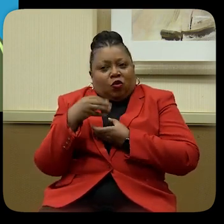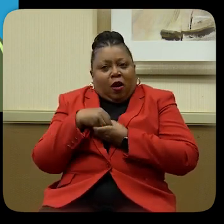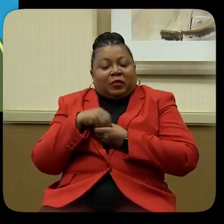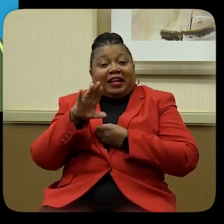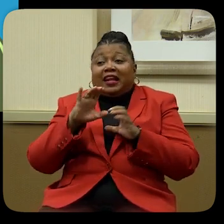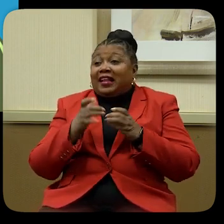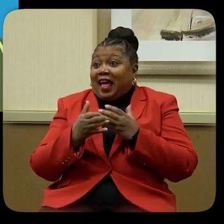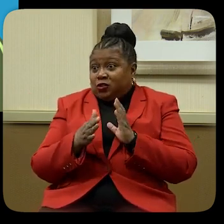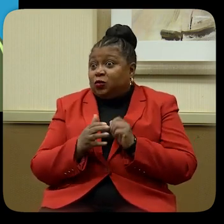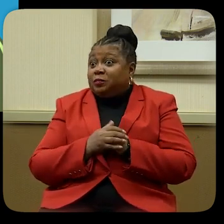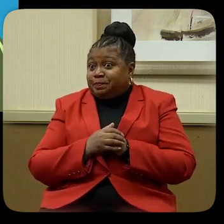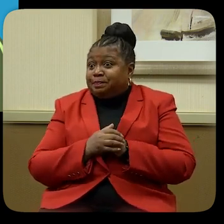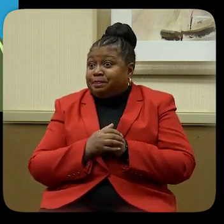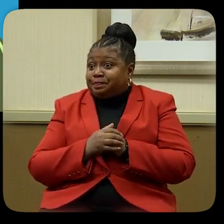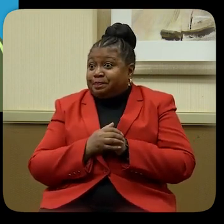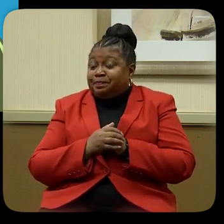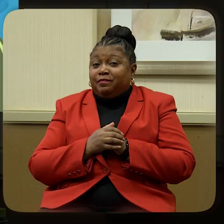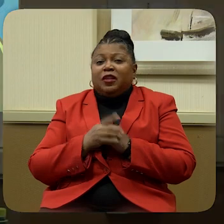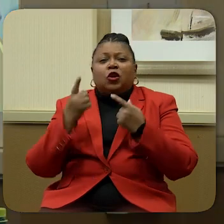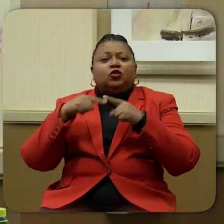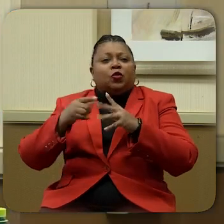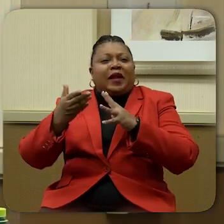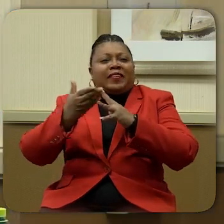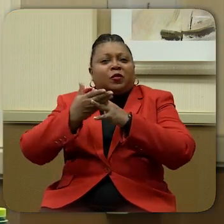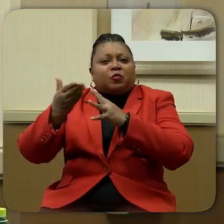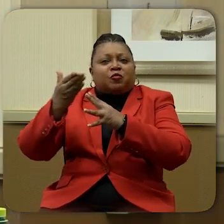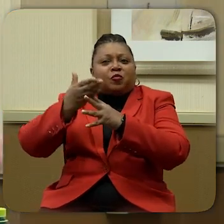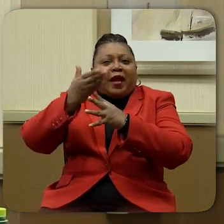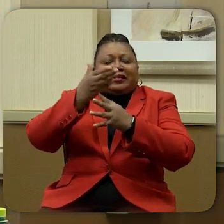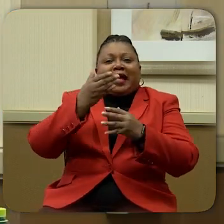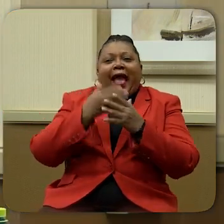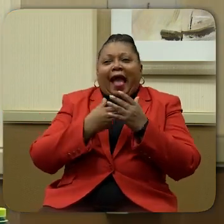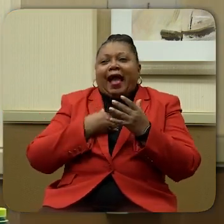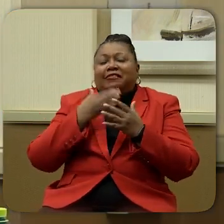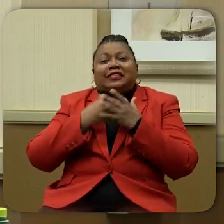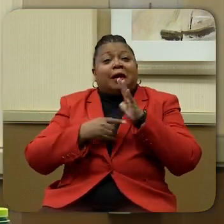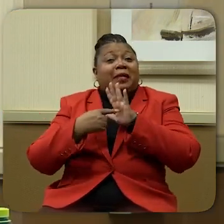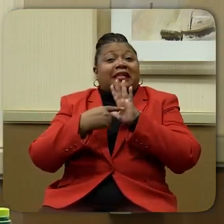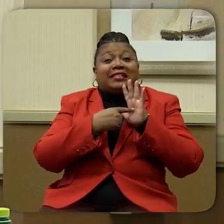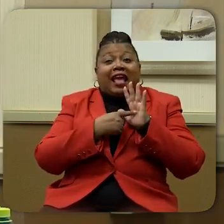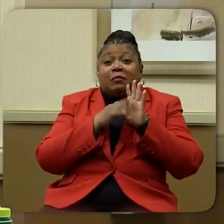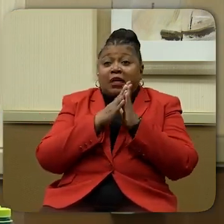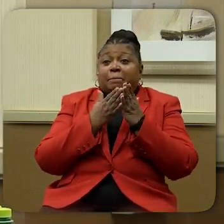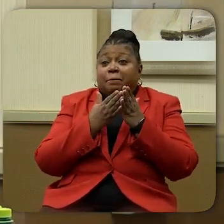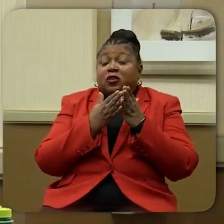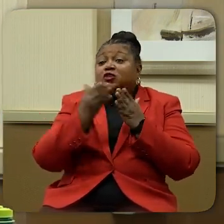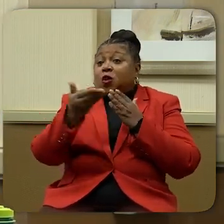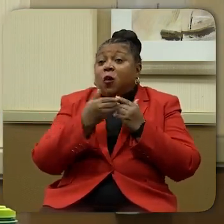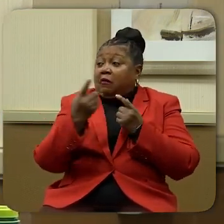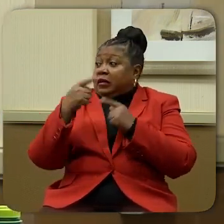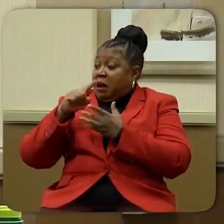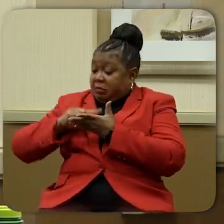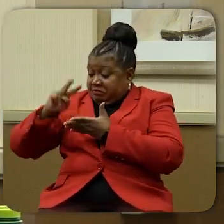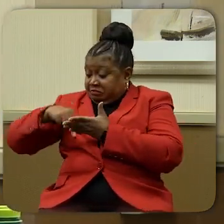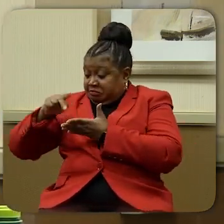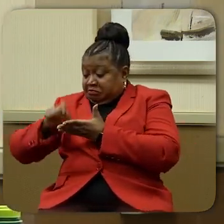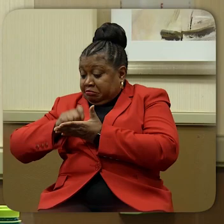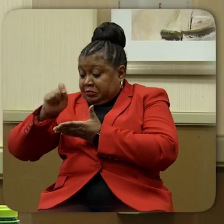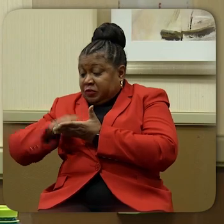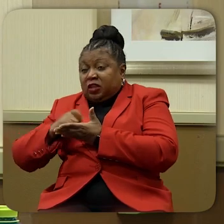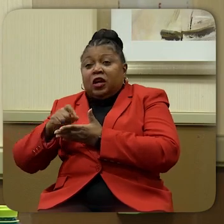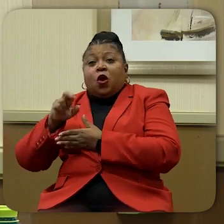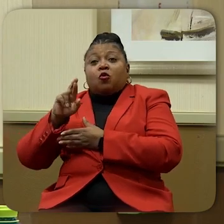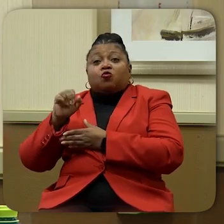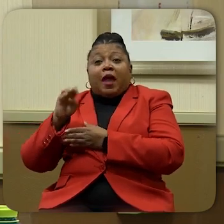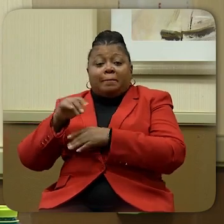in your classroom. During the breaks, I have some examples of books that you're welcome to come check out, some